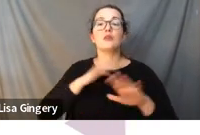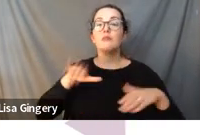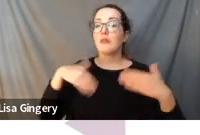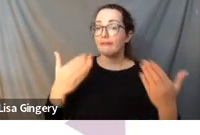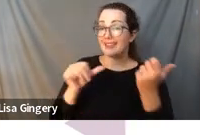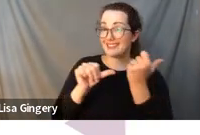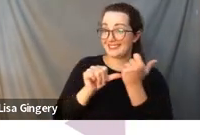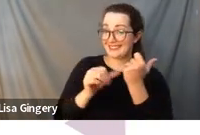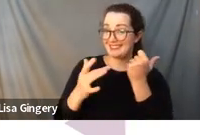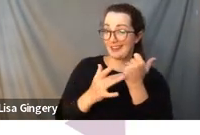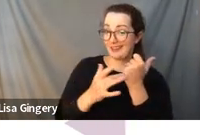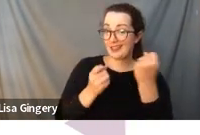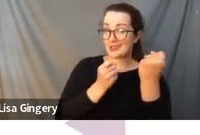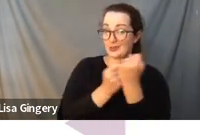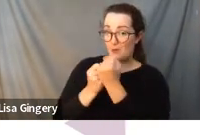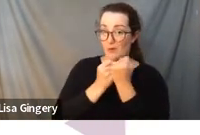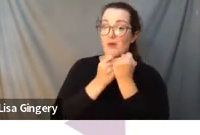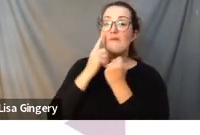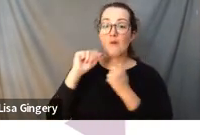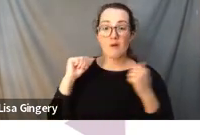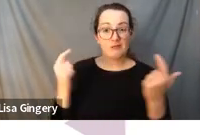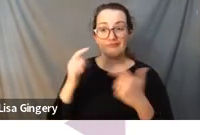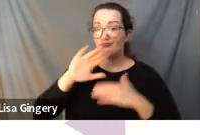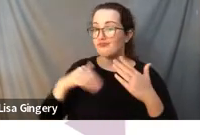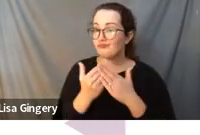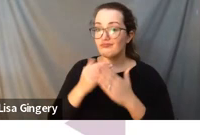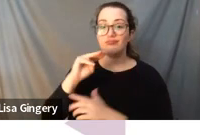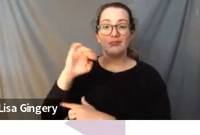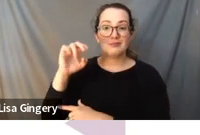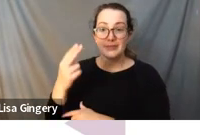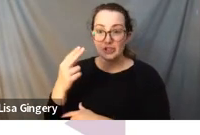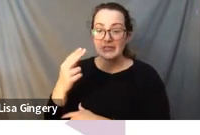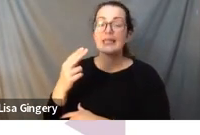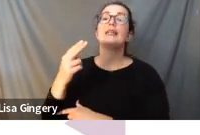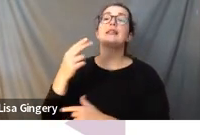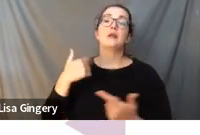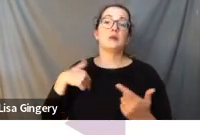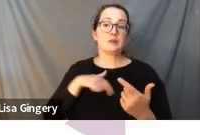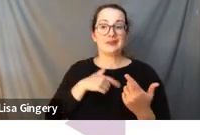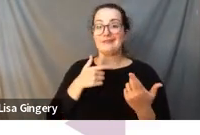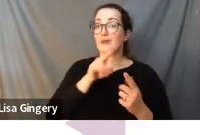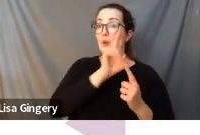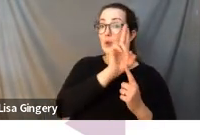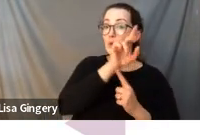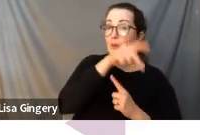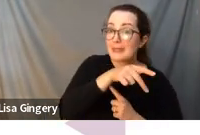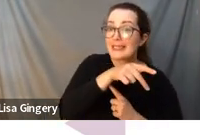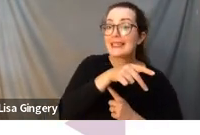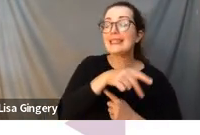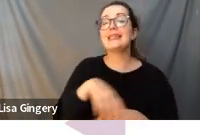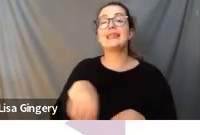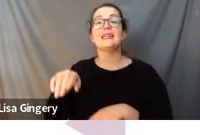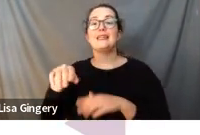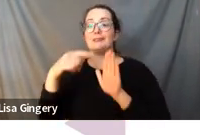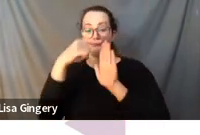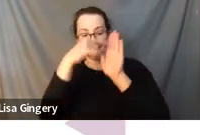technology related supports around the whole state of Michigan. We serve everywhere from the top of the UP to the bottom of the lower mitten. We serve it